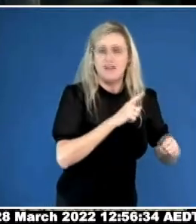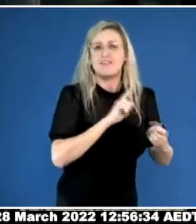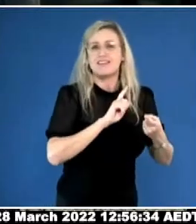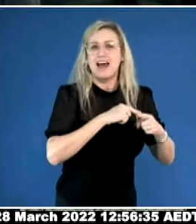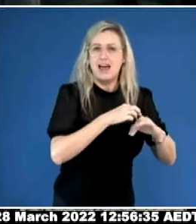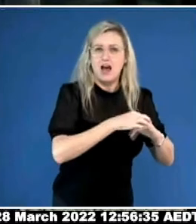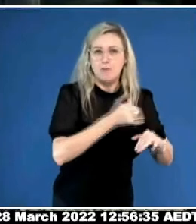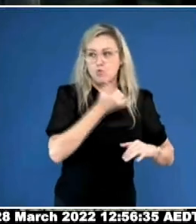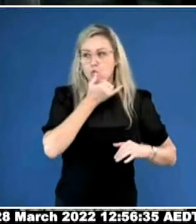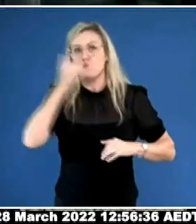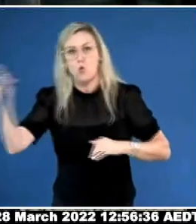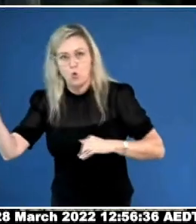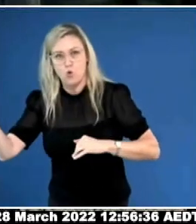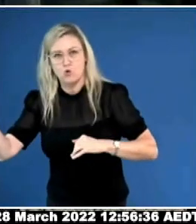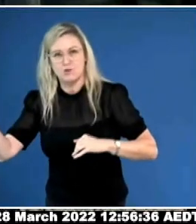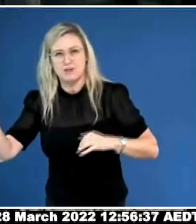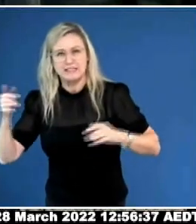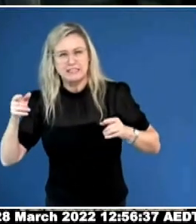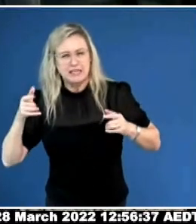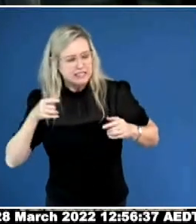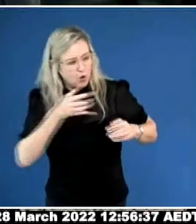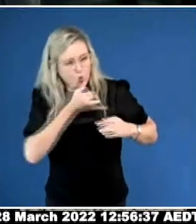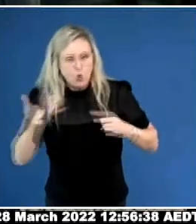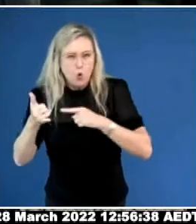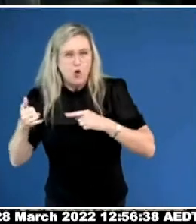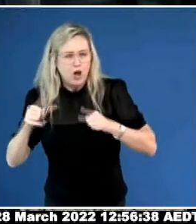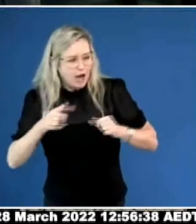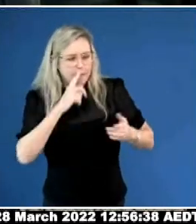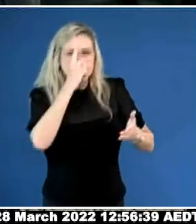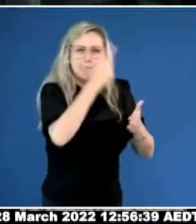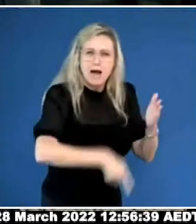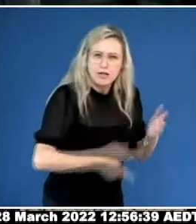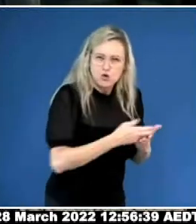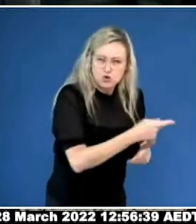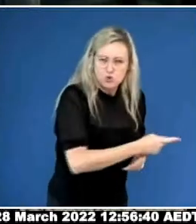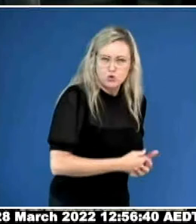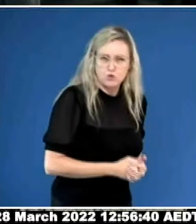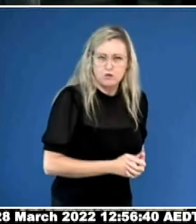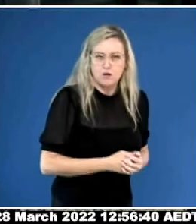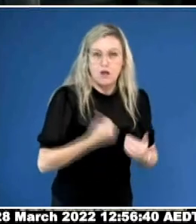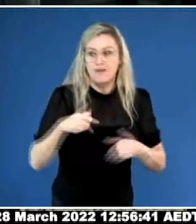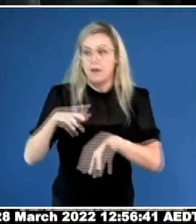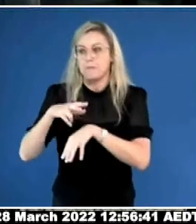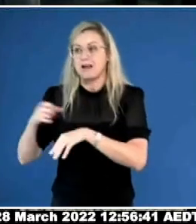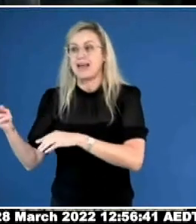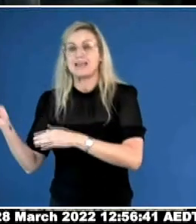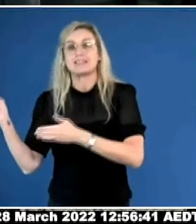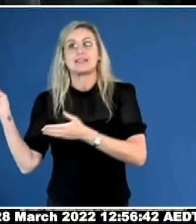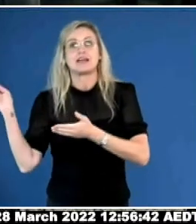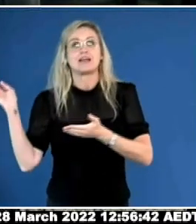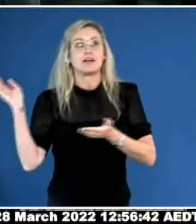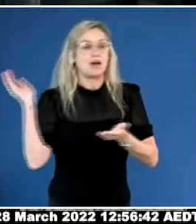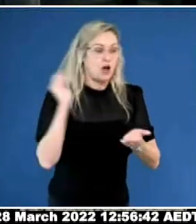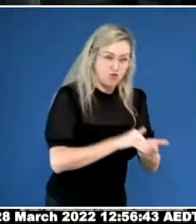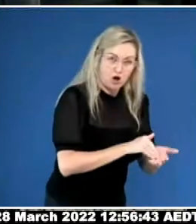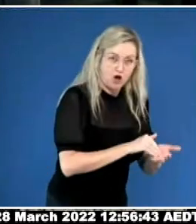punishment. So by the time the police might come to the house, you'd be calm, they'd have a chat,